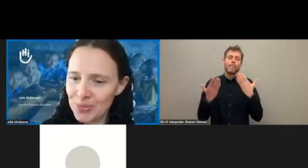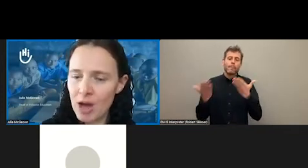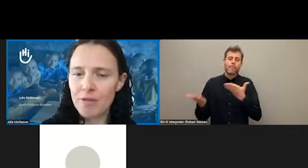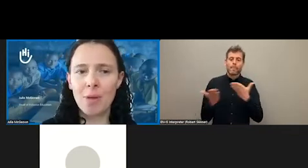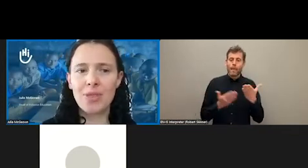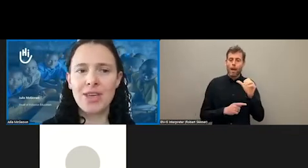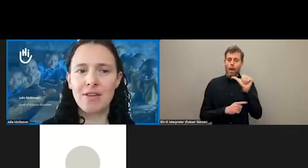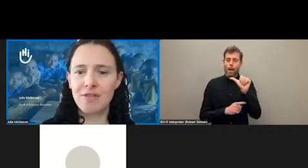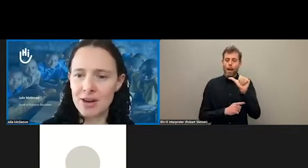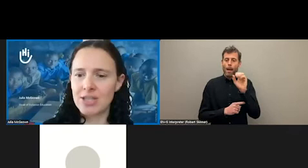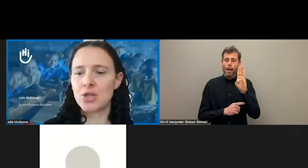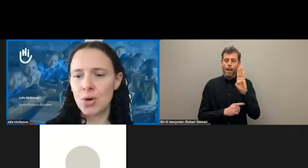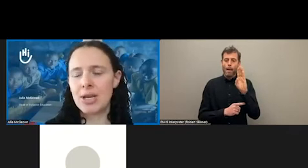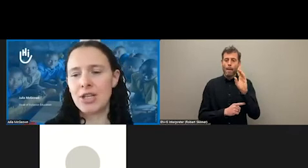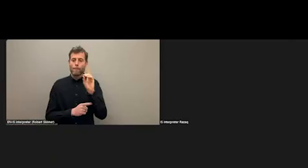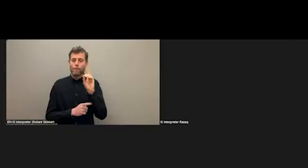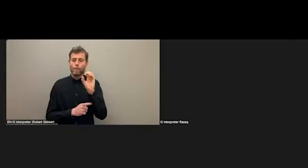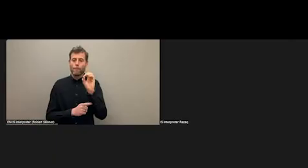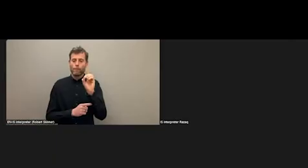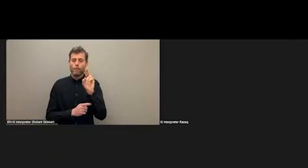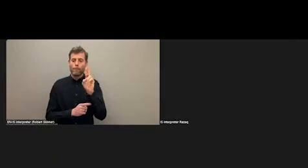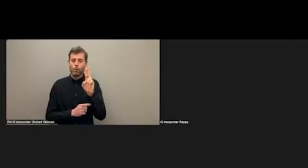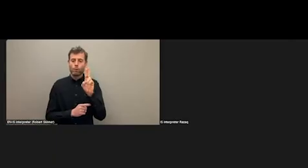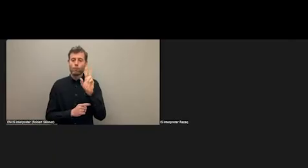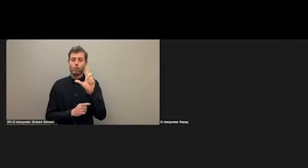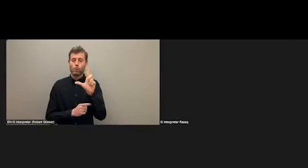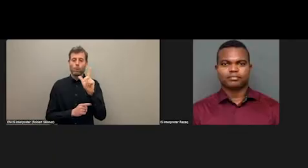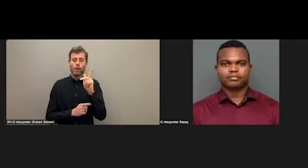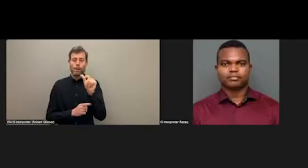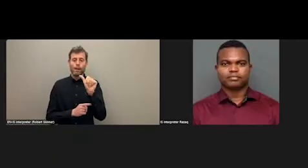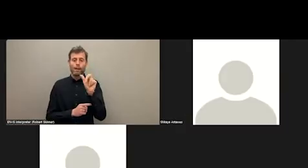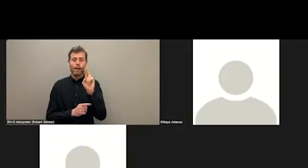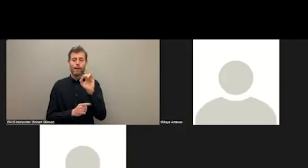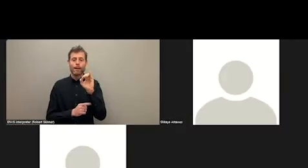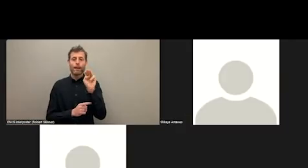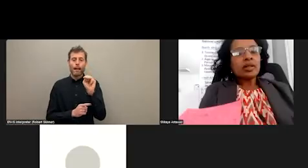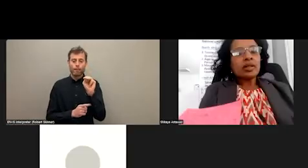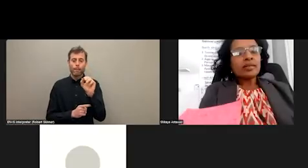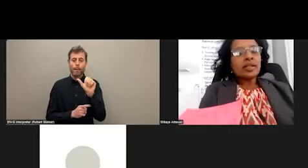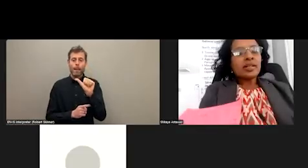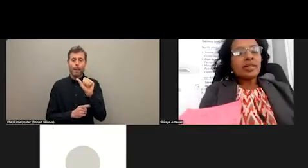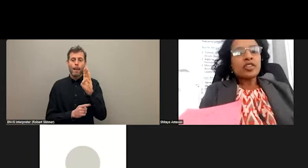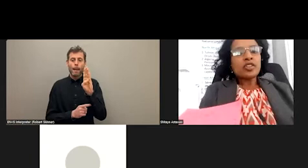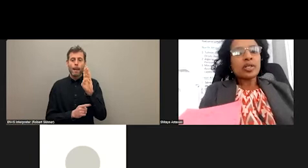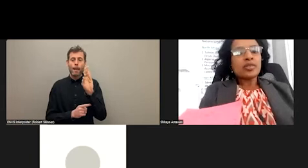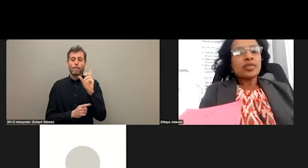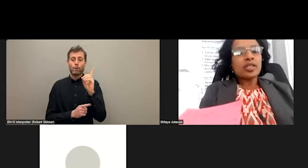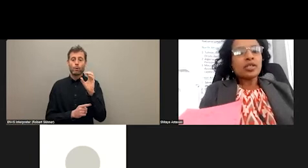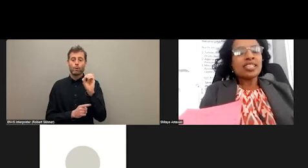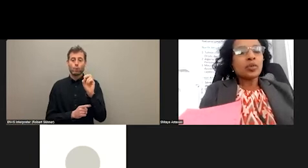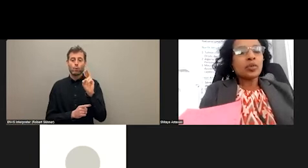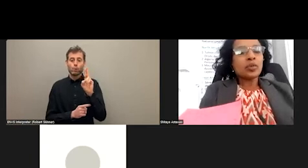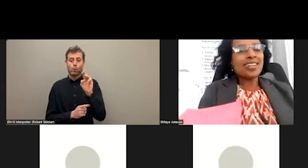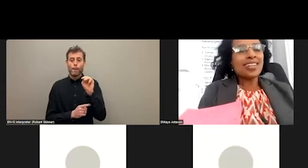Madougou from the Fédération Nigérienne des Personnes Handicapées is here with us. Sorry, okay.